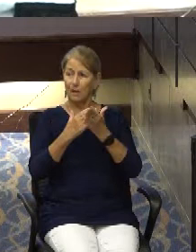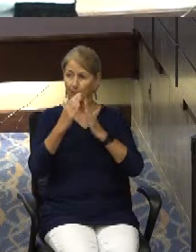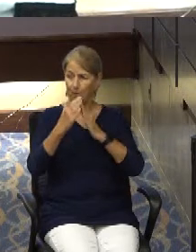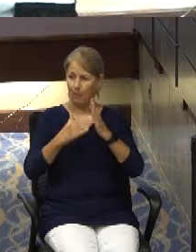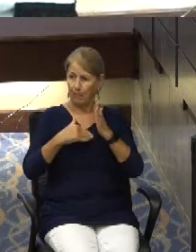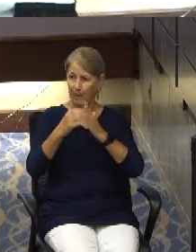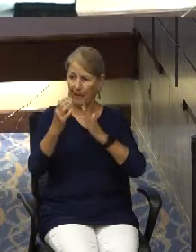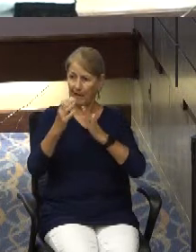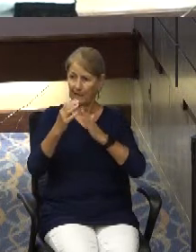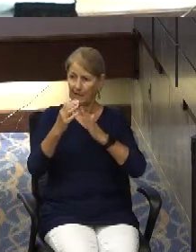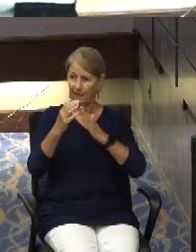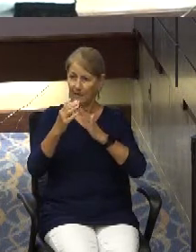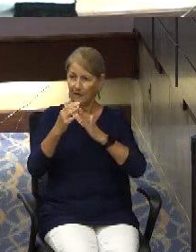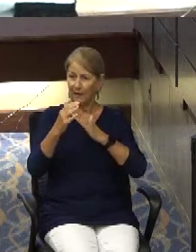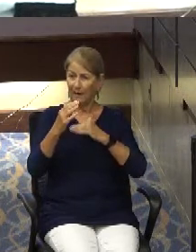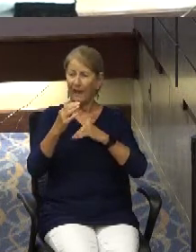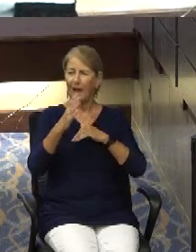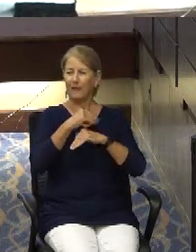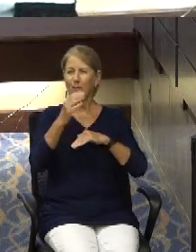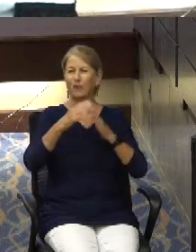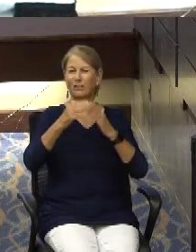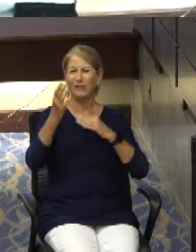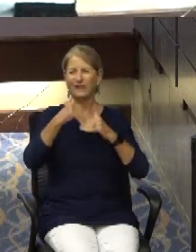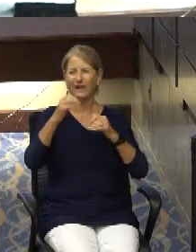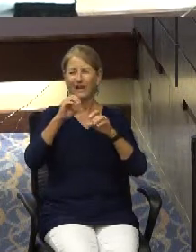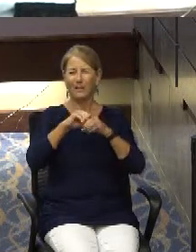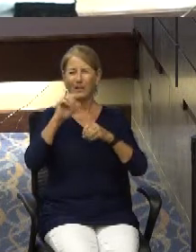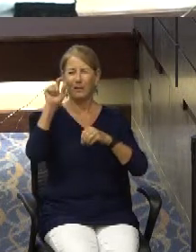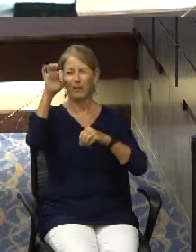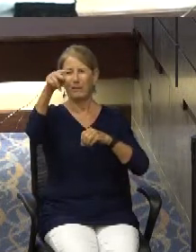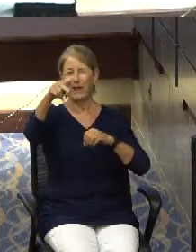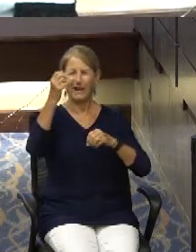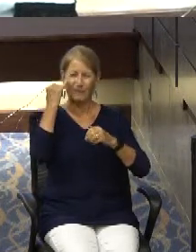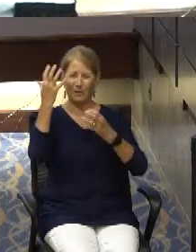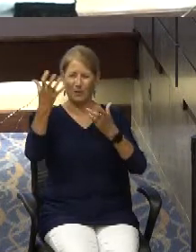in the back too, if you want to paint the birds. Go for it.